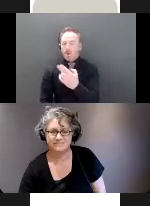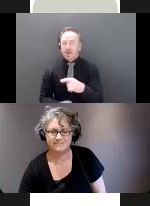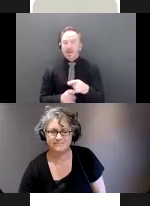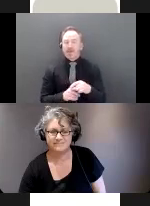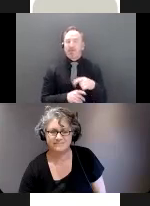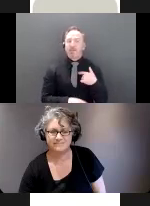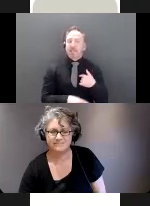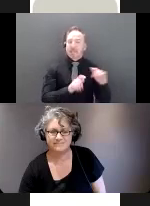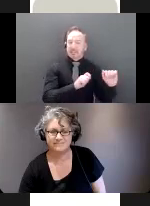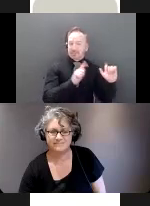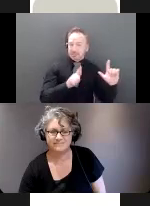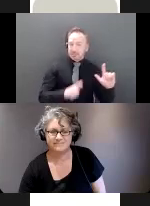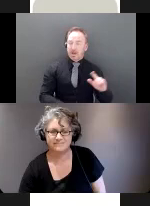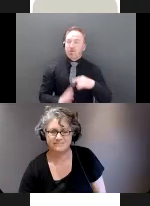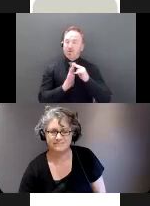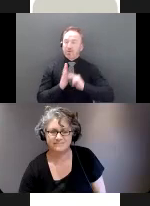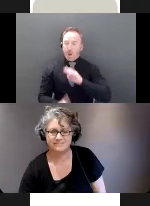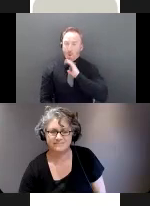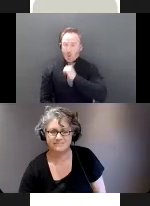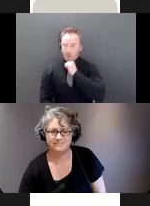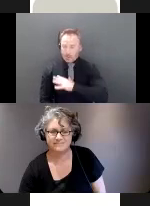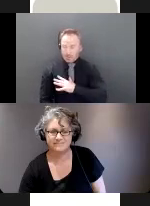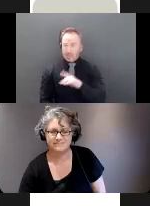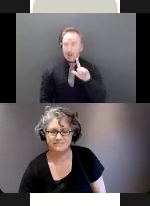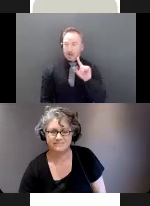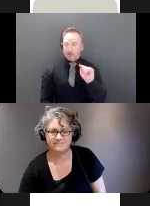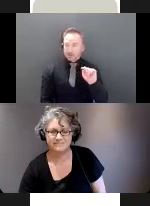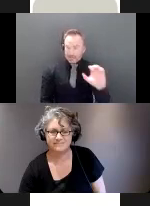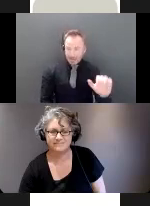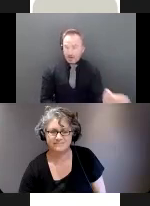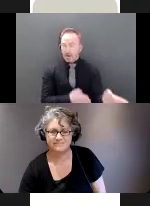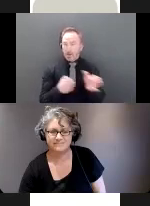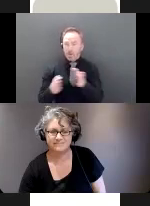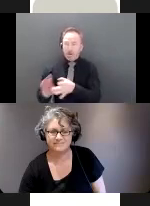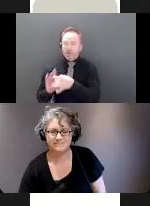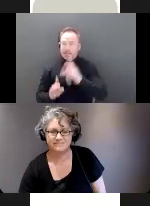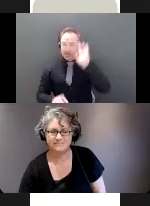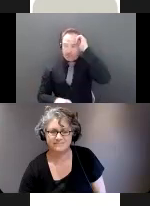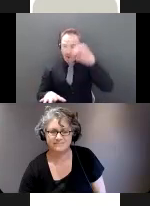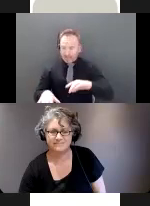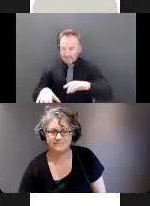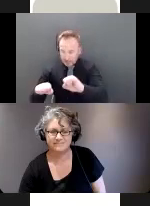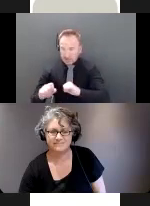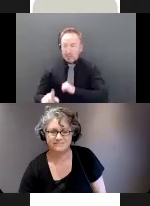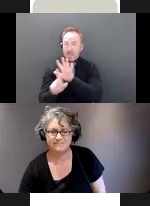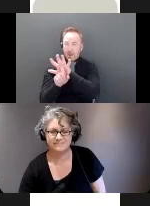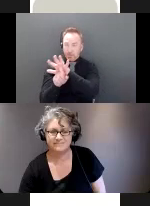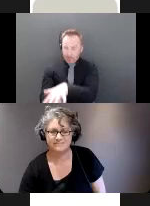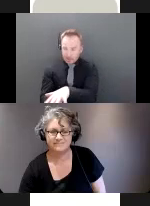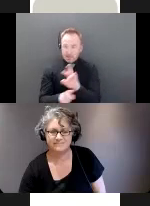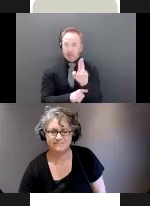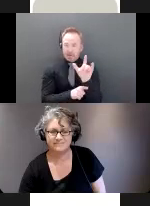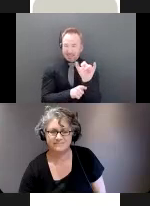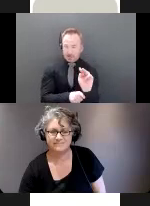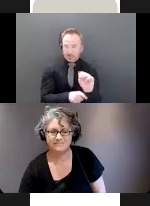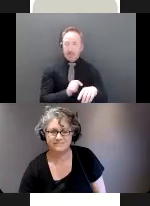about older women in long-term care, and we have one about colonization, oppression, and racism, and violence against Indigenous women